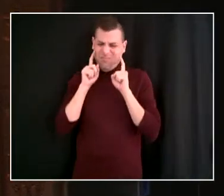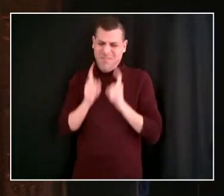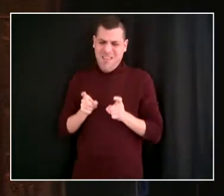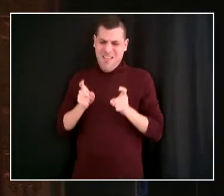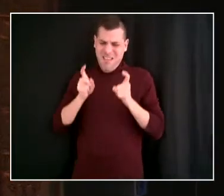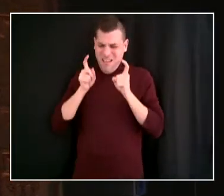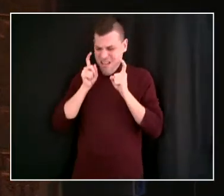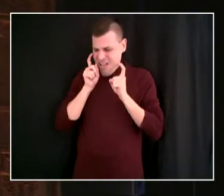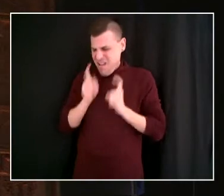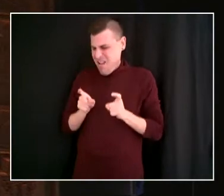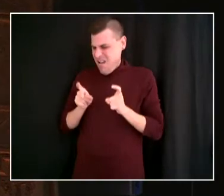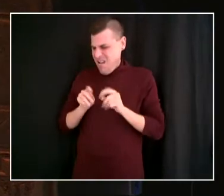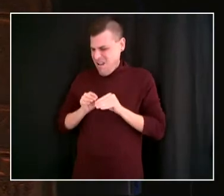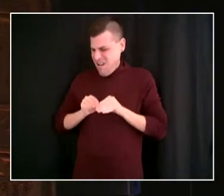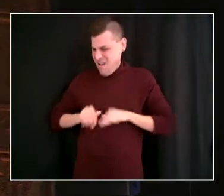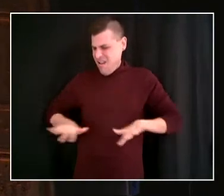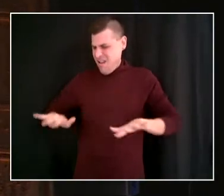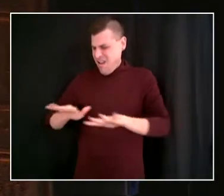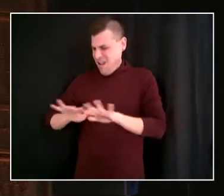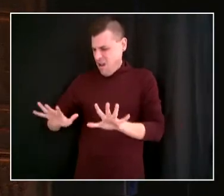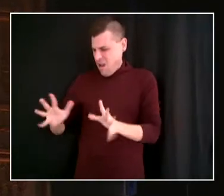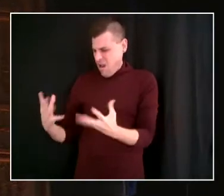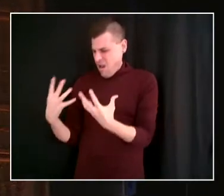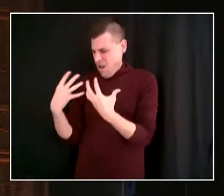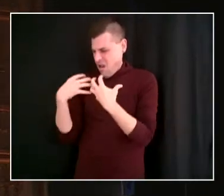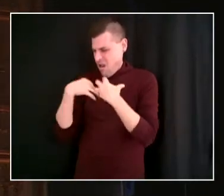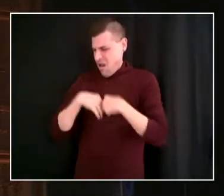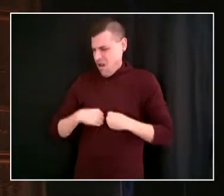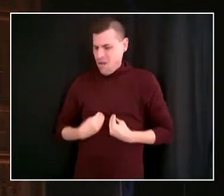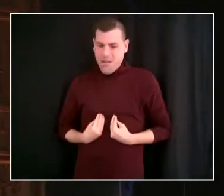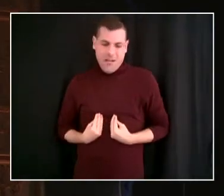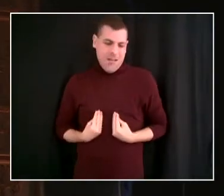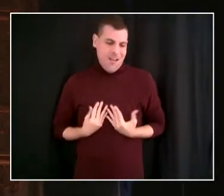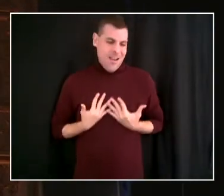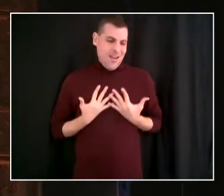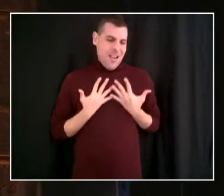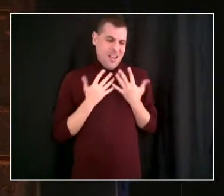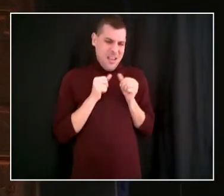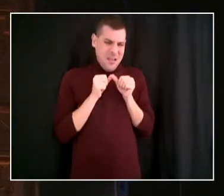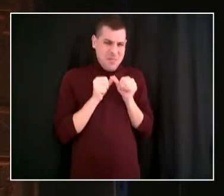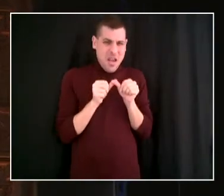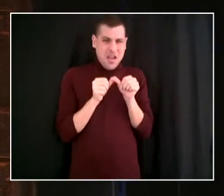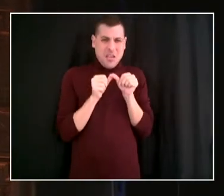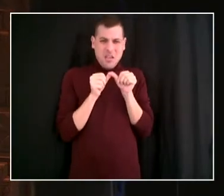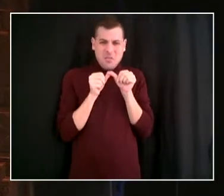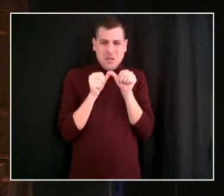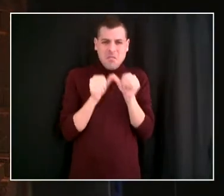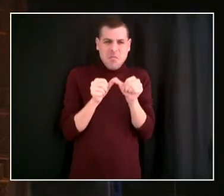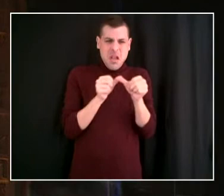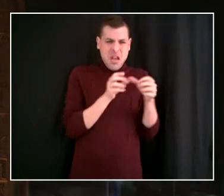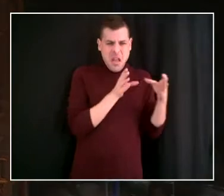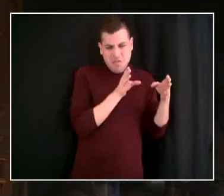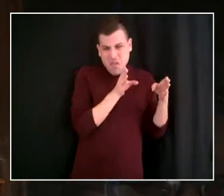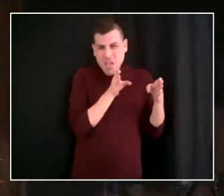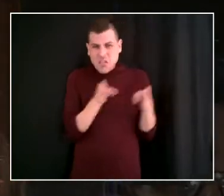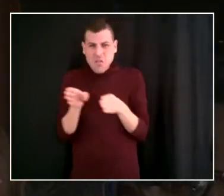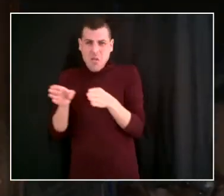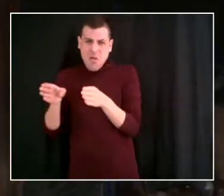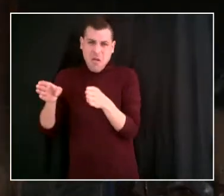watered. We have come treading a path through the blood of the